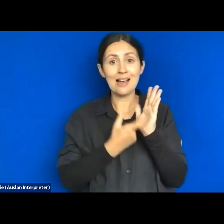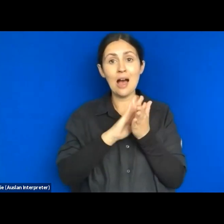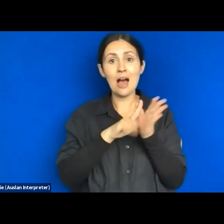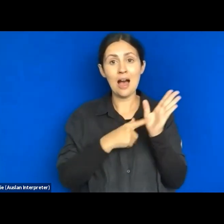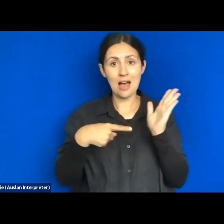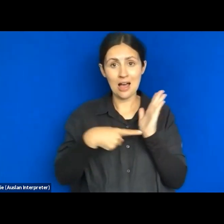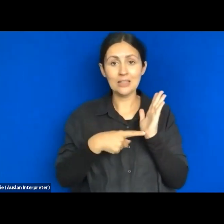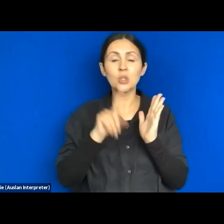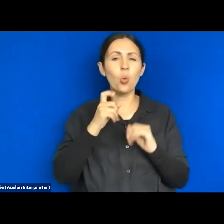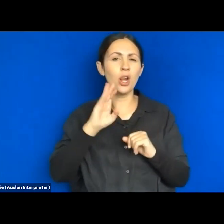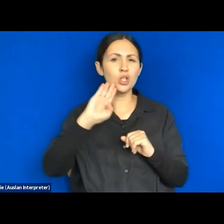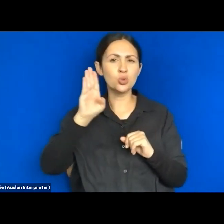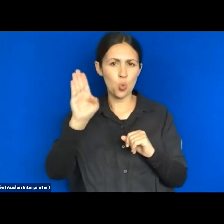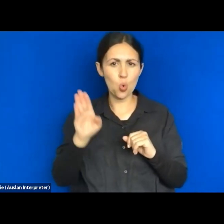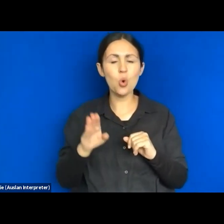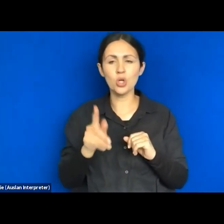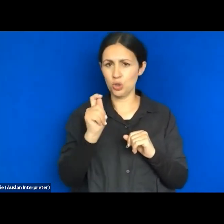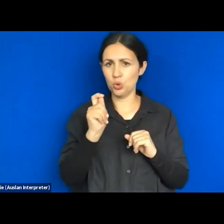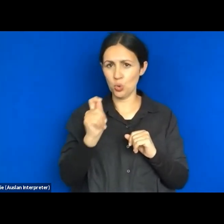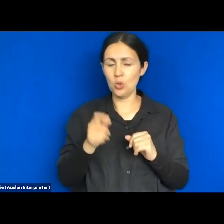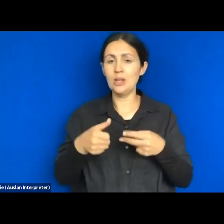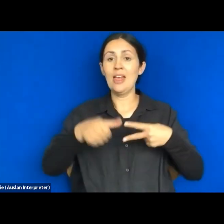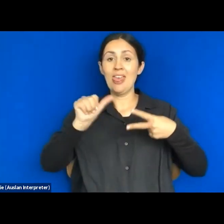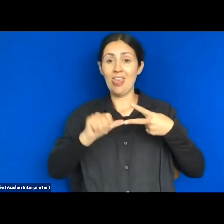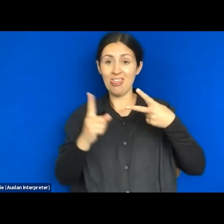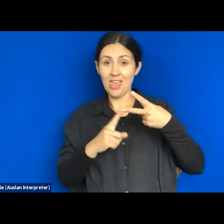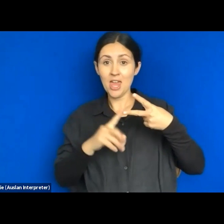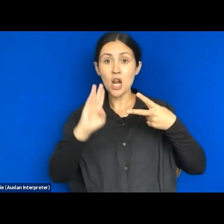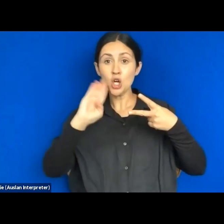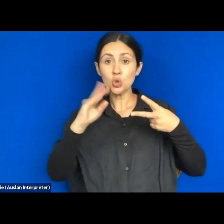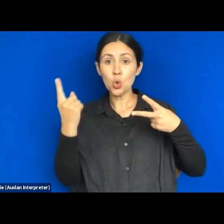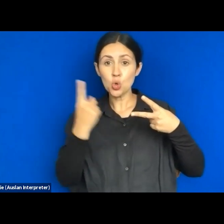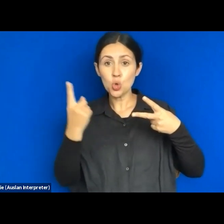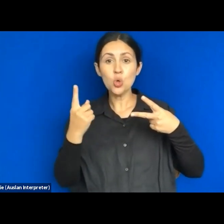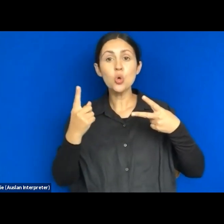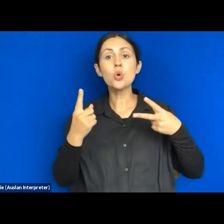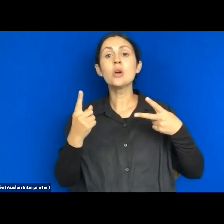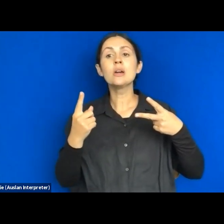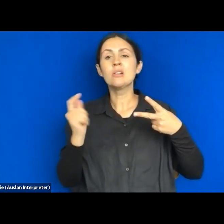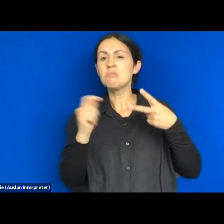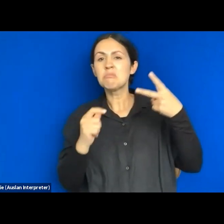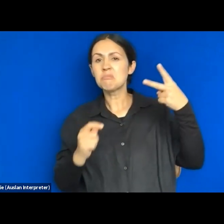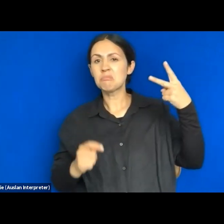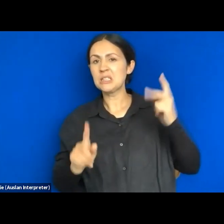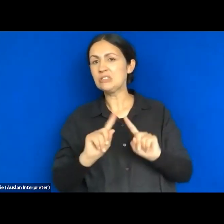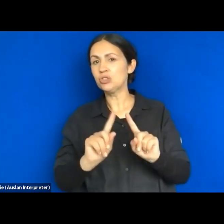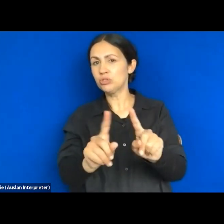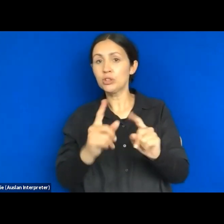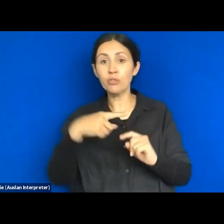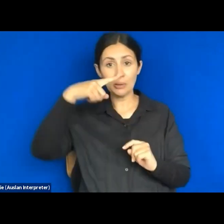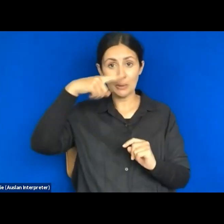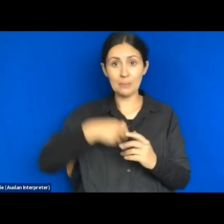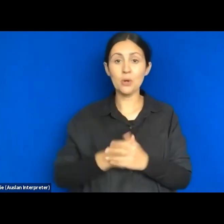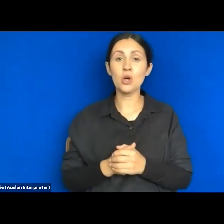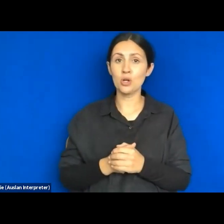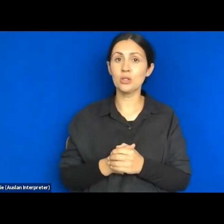by Ian. And then the program beyond that will be,